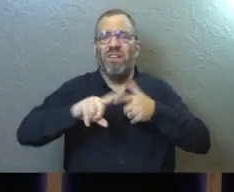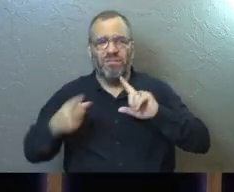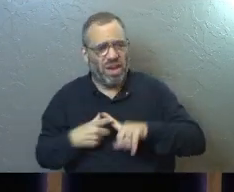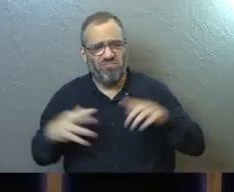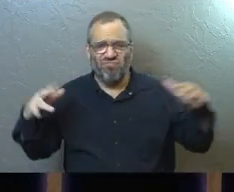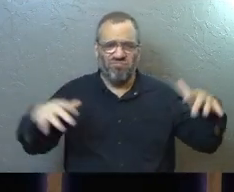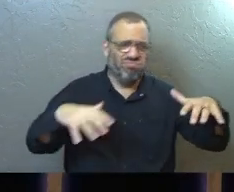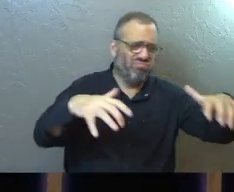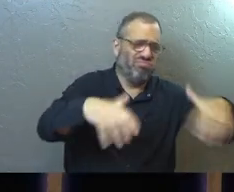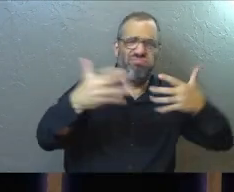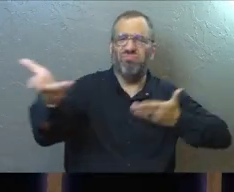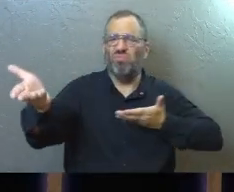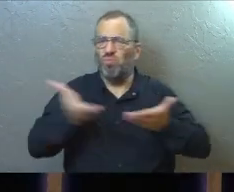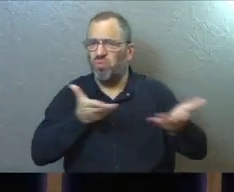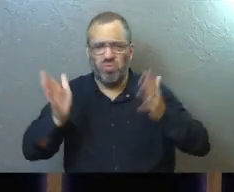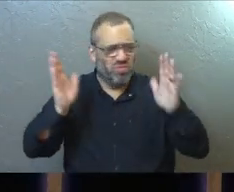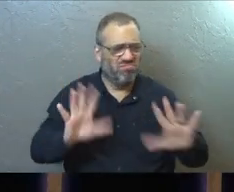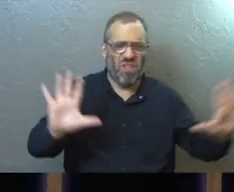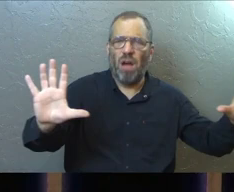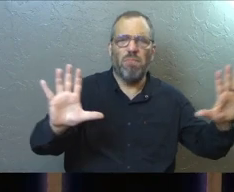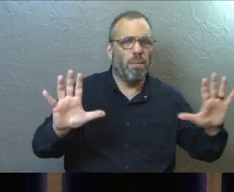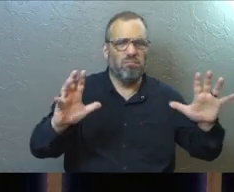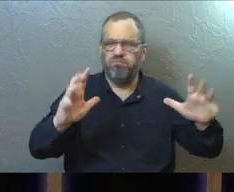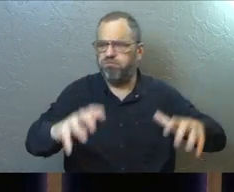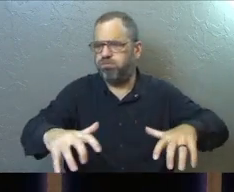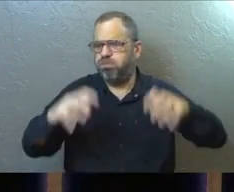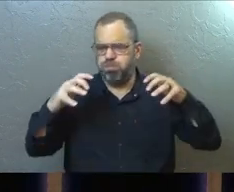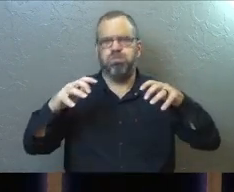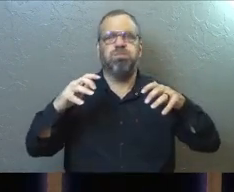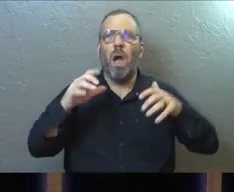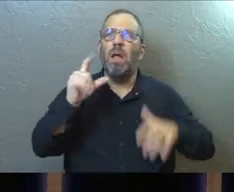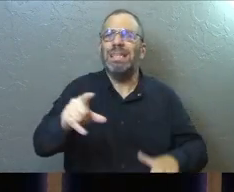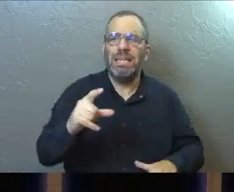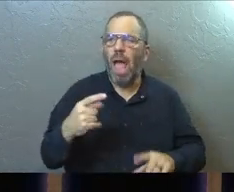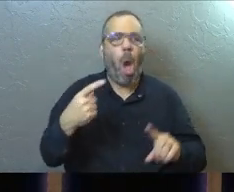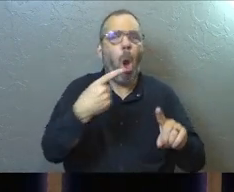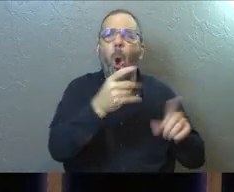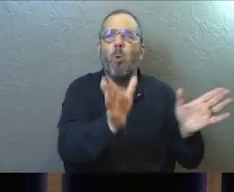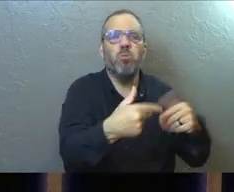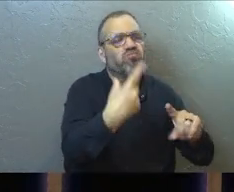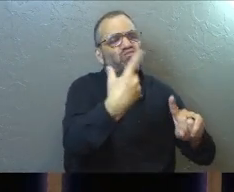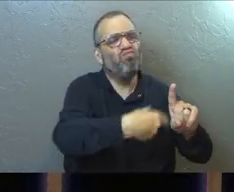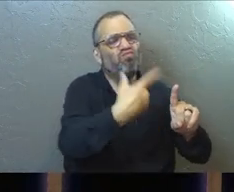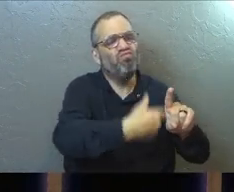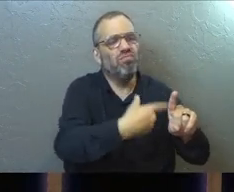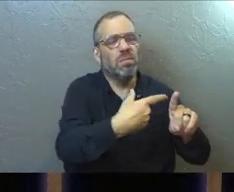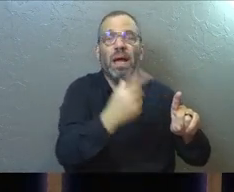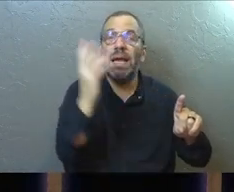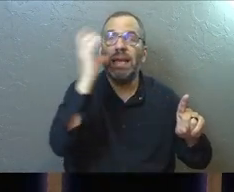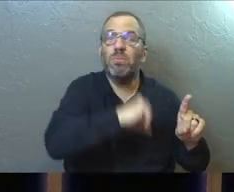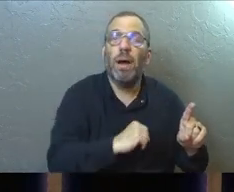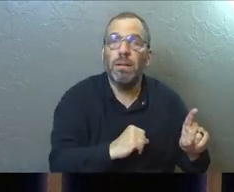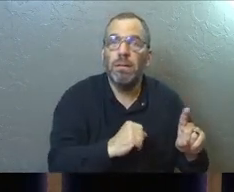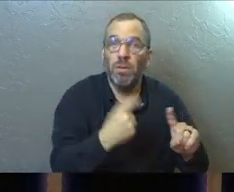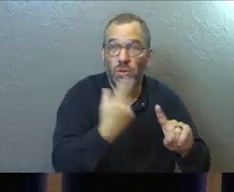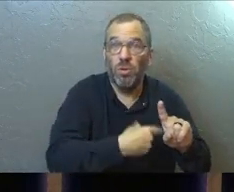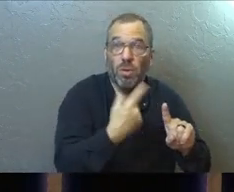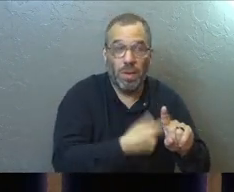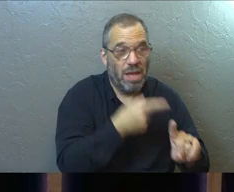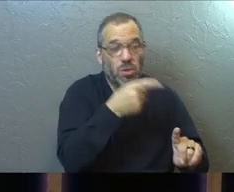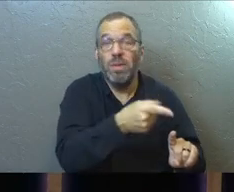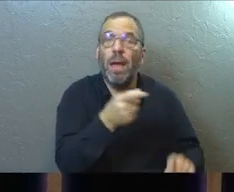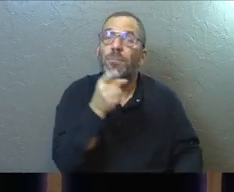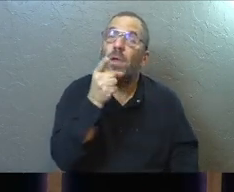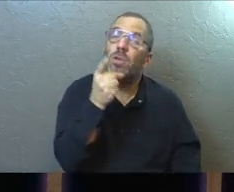friends there, and there are servants there. Let's say you rent out a room in this place. Guess what? You're